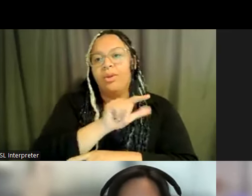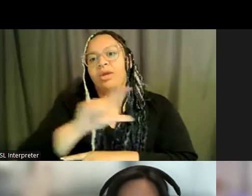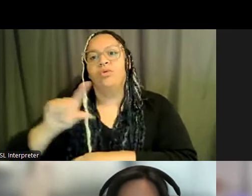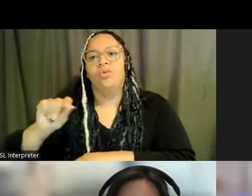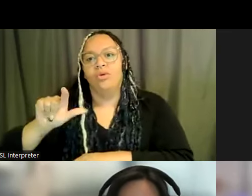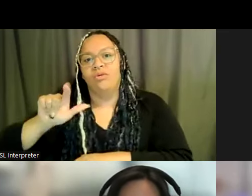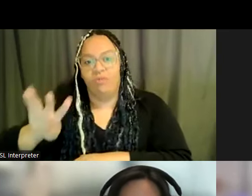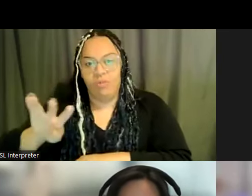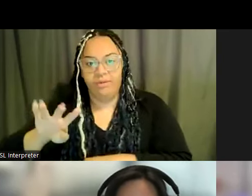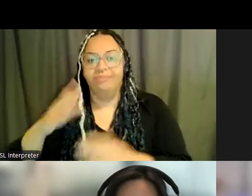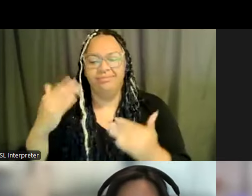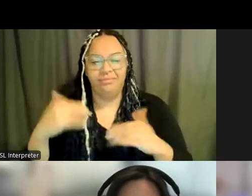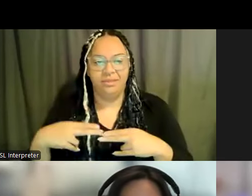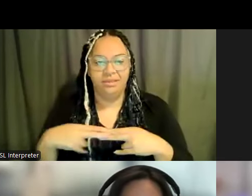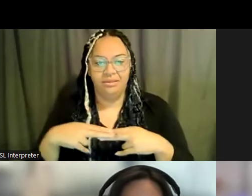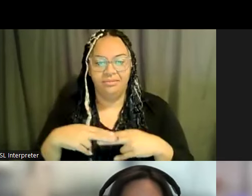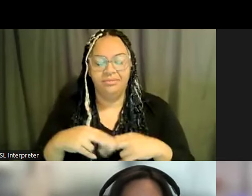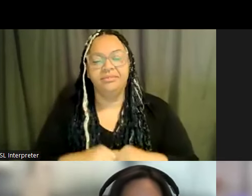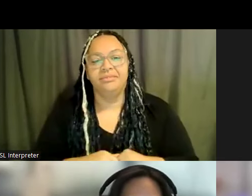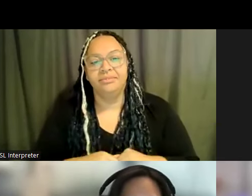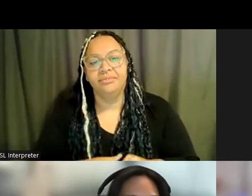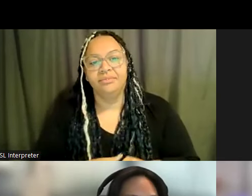And next slide, please.